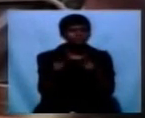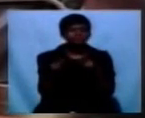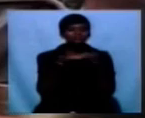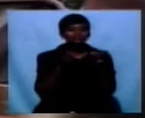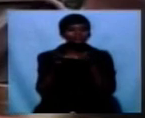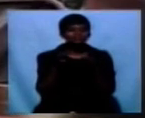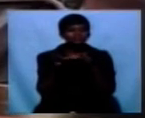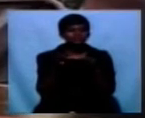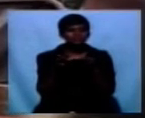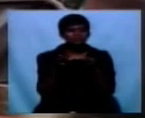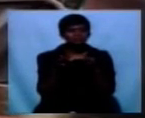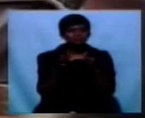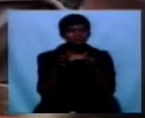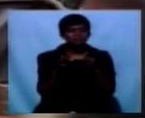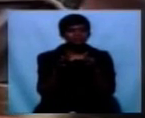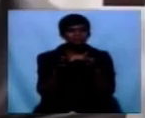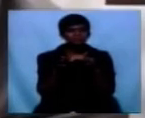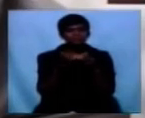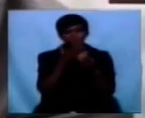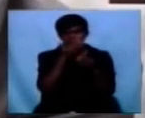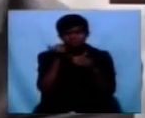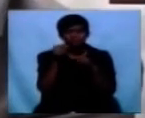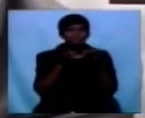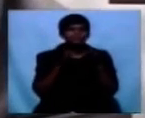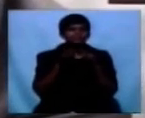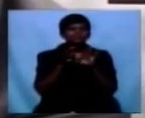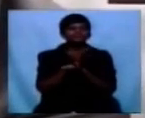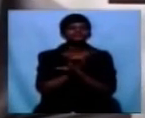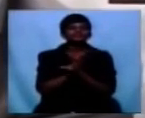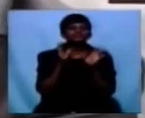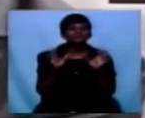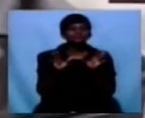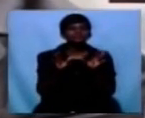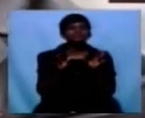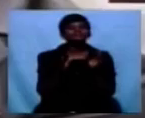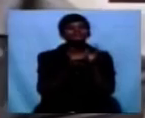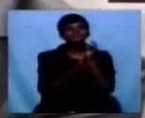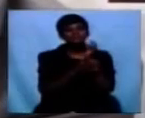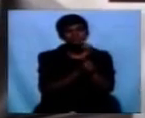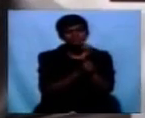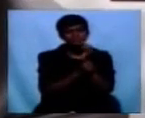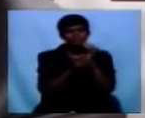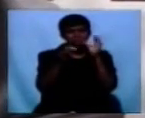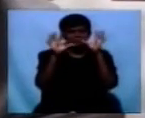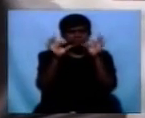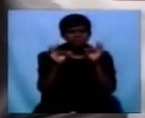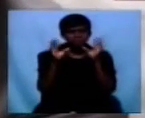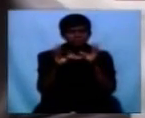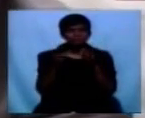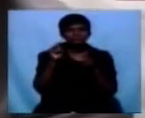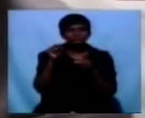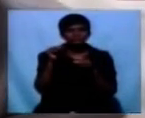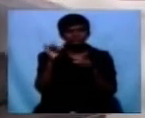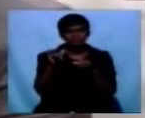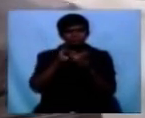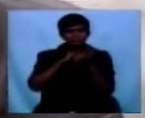this. Then people can hold you accountable. Let me state this. I want Zambians to hold me accountable that by May, June next year, if